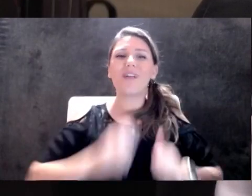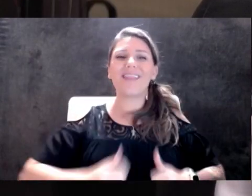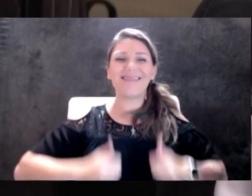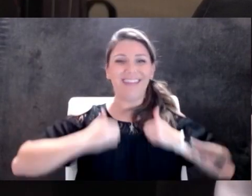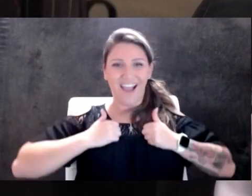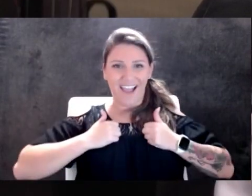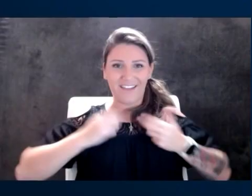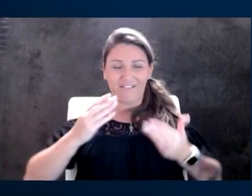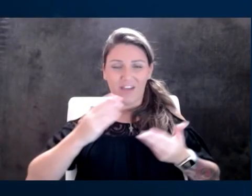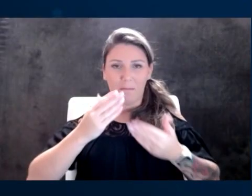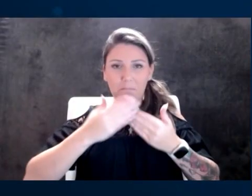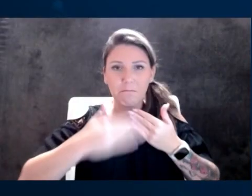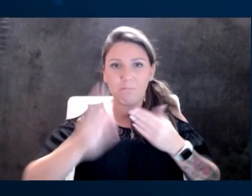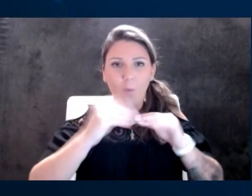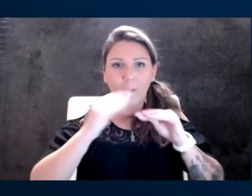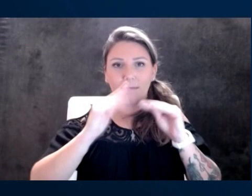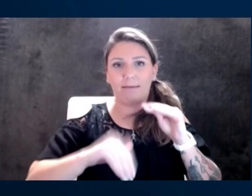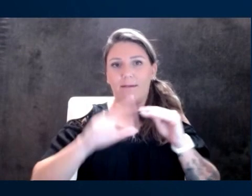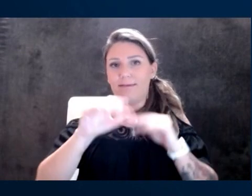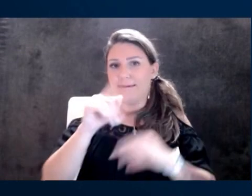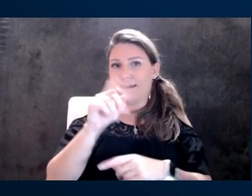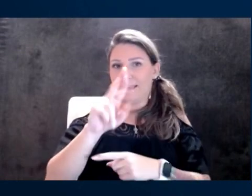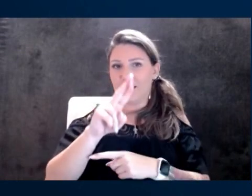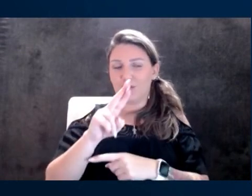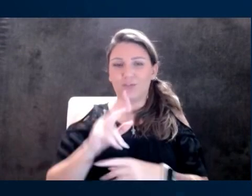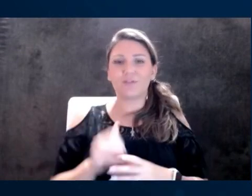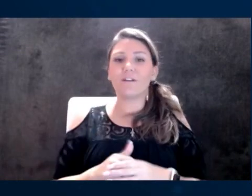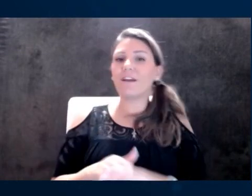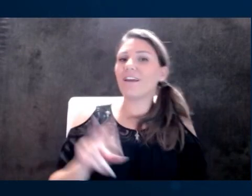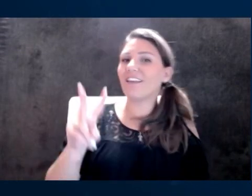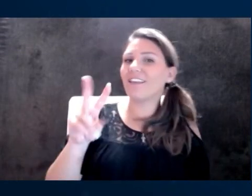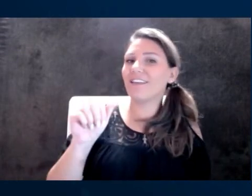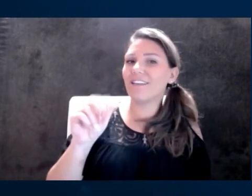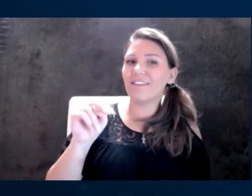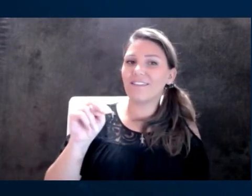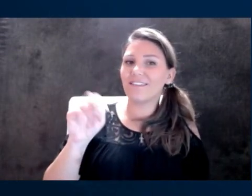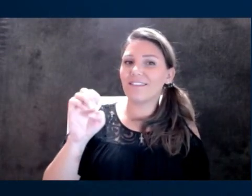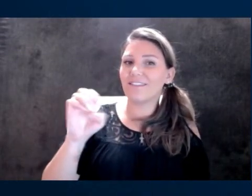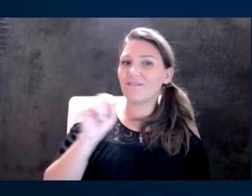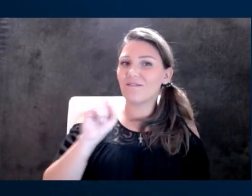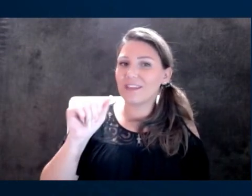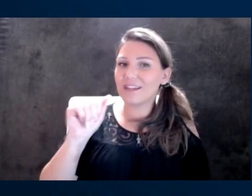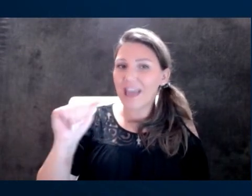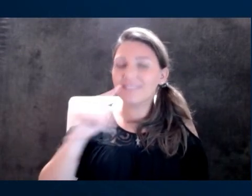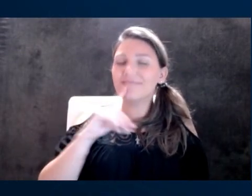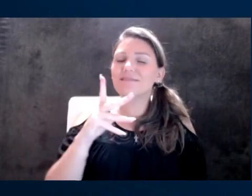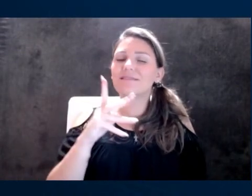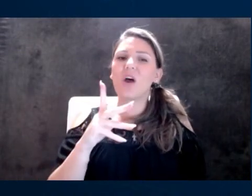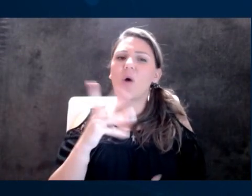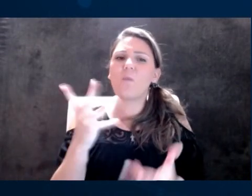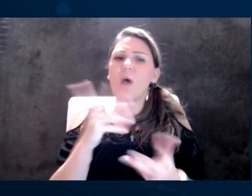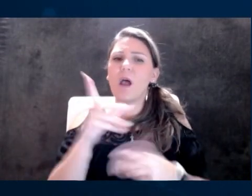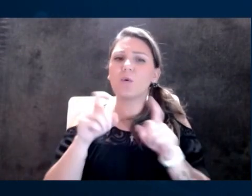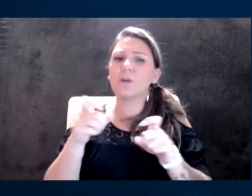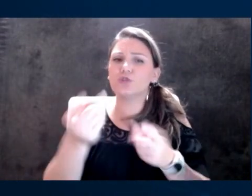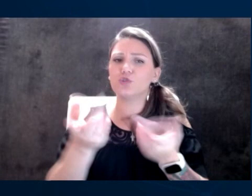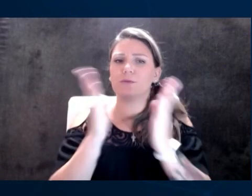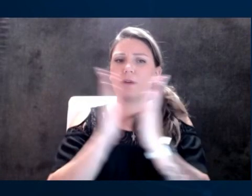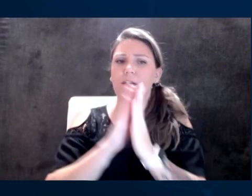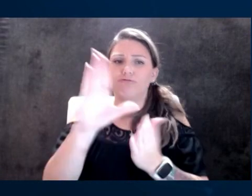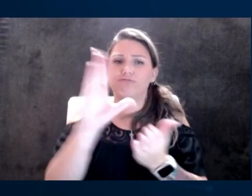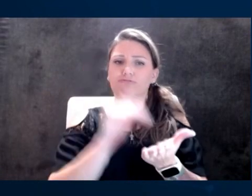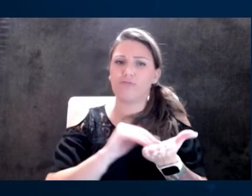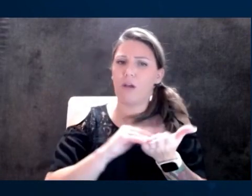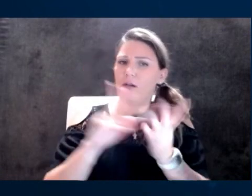cancer. Vanessa, I want to ask you, what kind of questions were you asking your team about